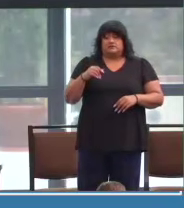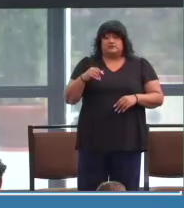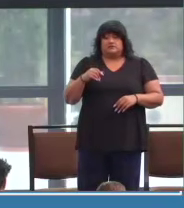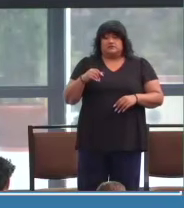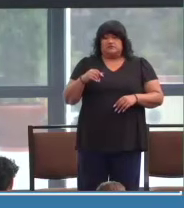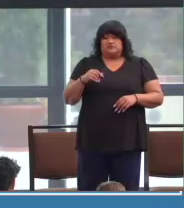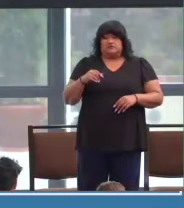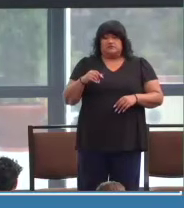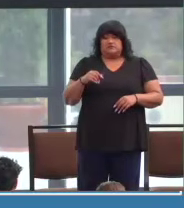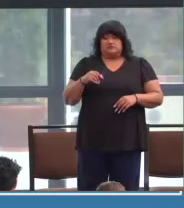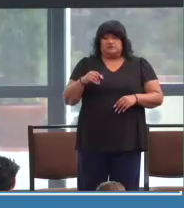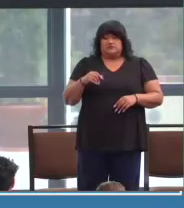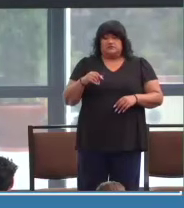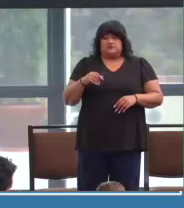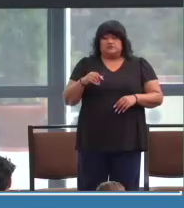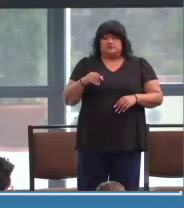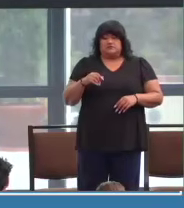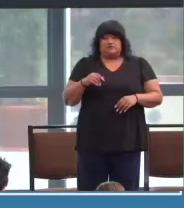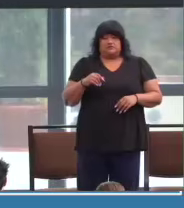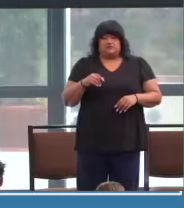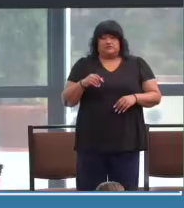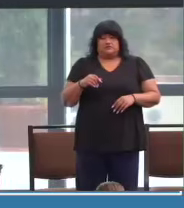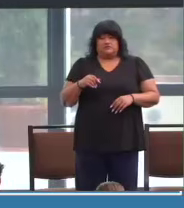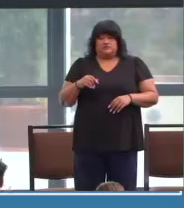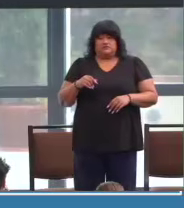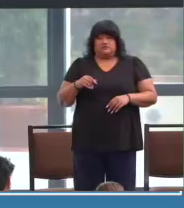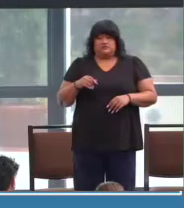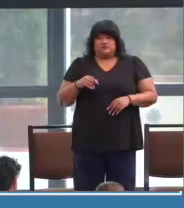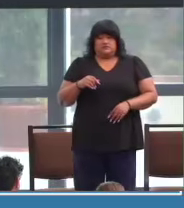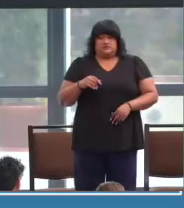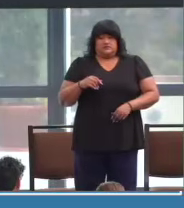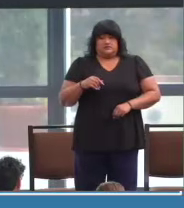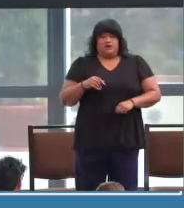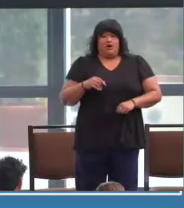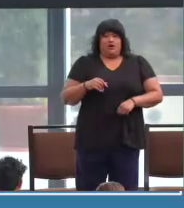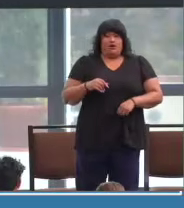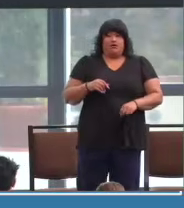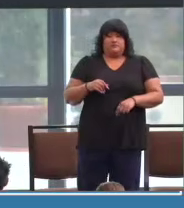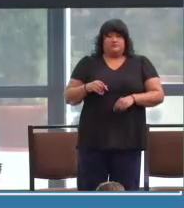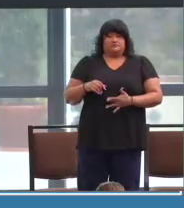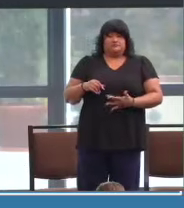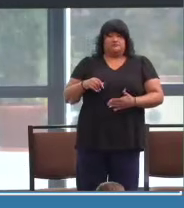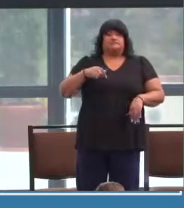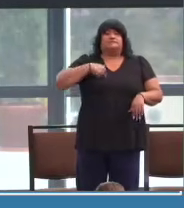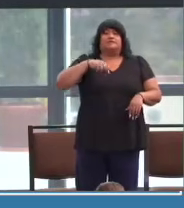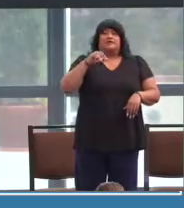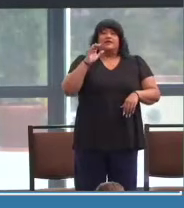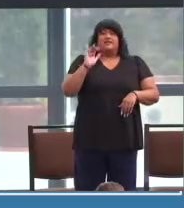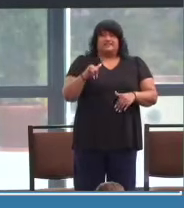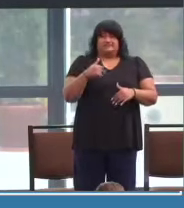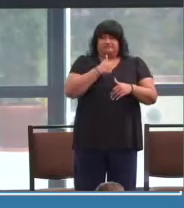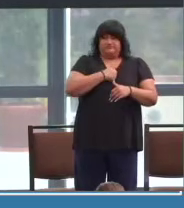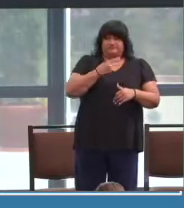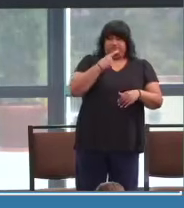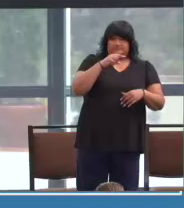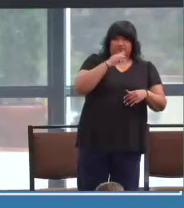immune system. So it protects them in terms of fighting infections more easily than males. But there's probably the counter effect where